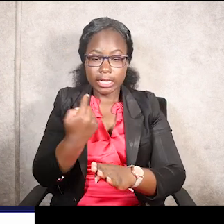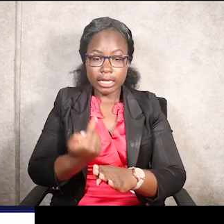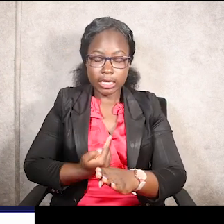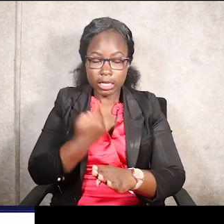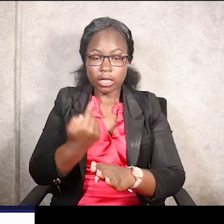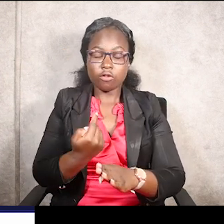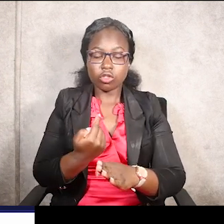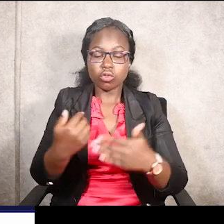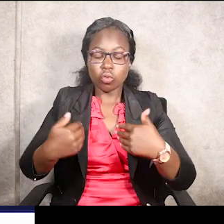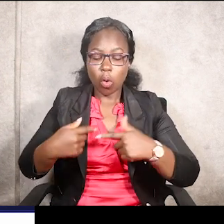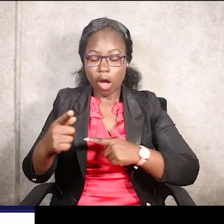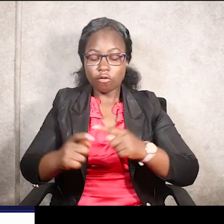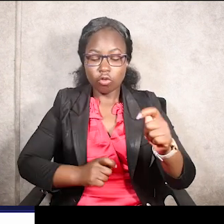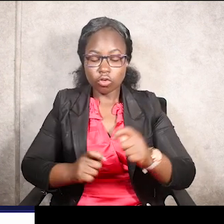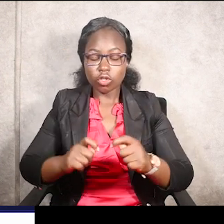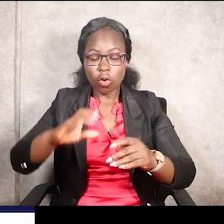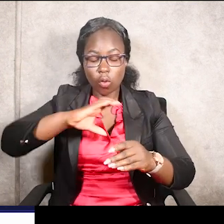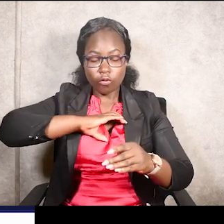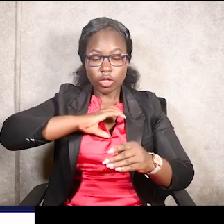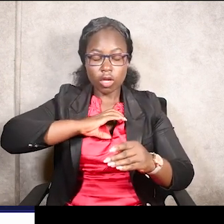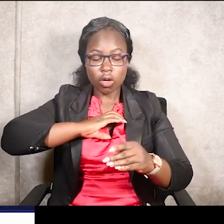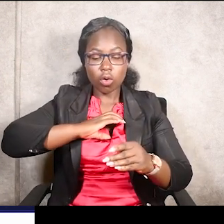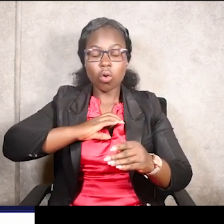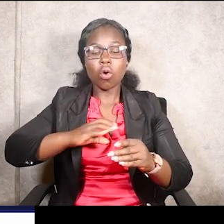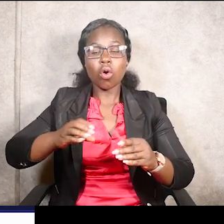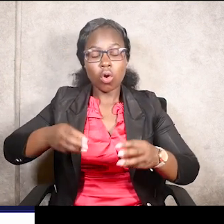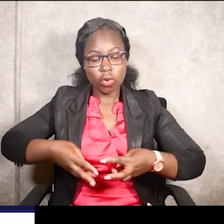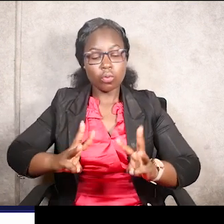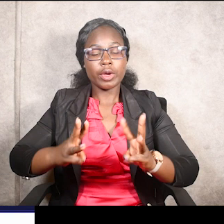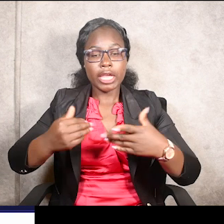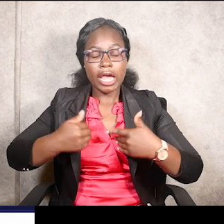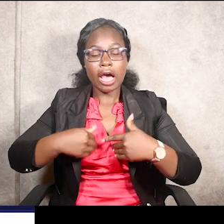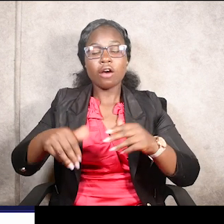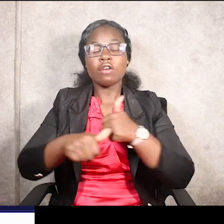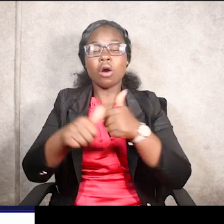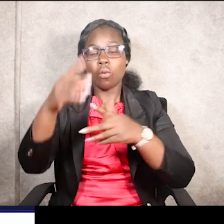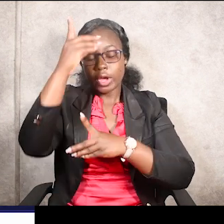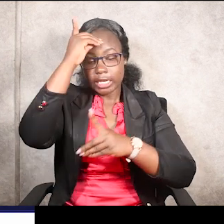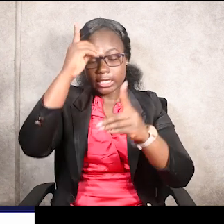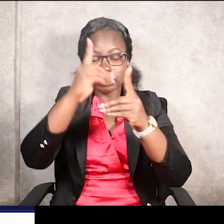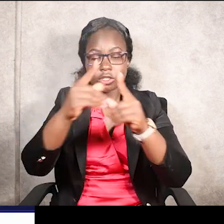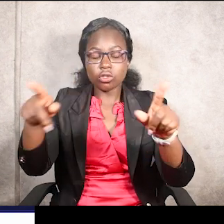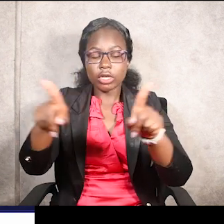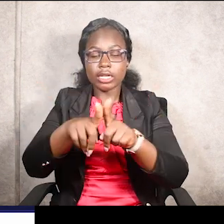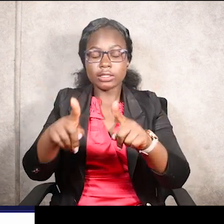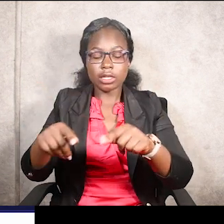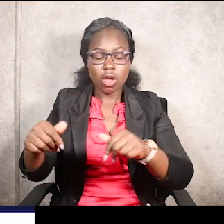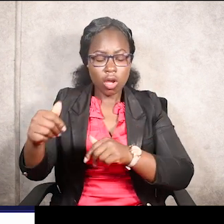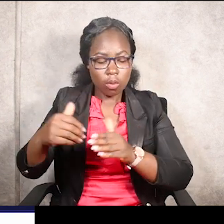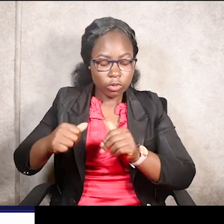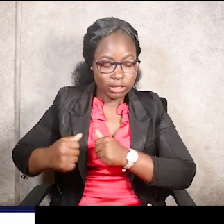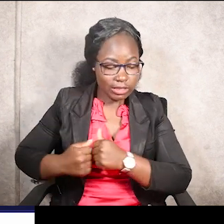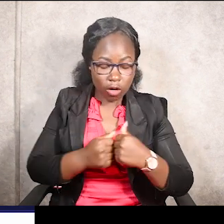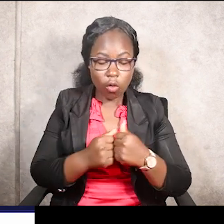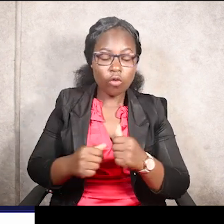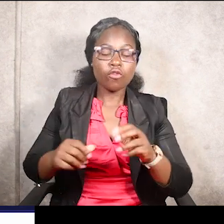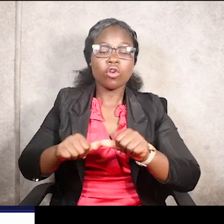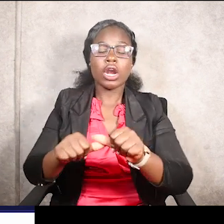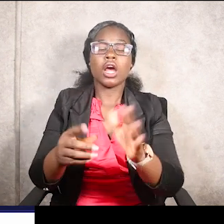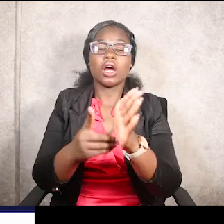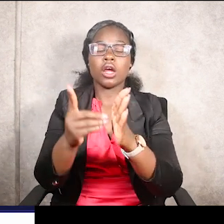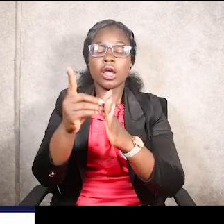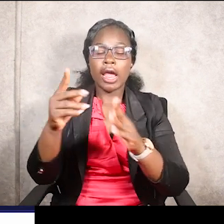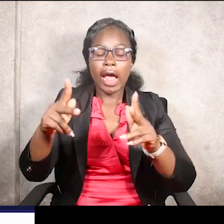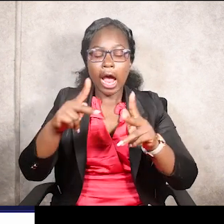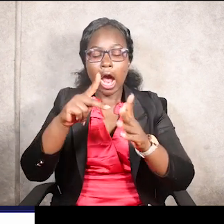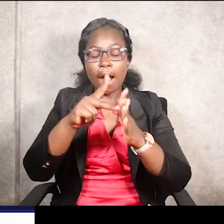or take control of their own destiny, make informed decisions, and strive for continuous growth. A program